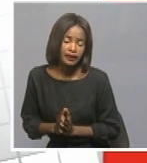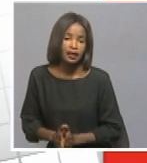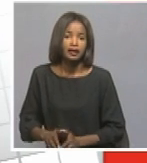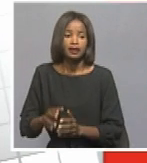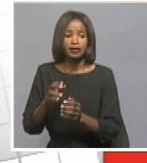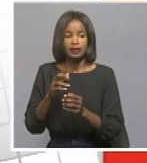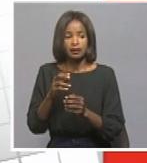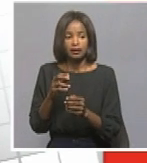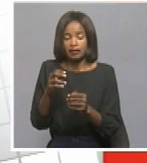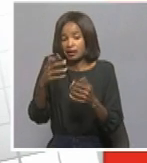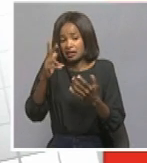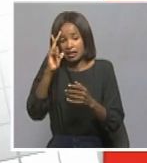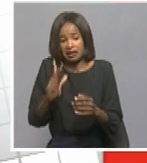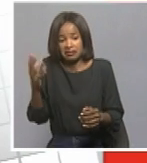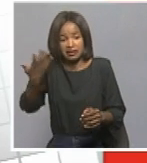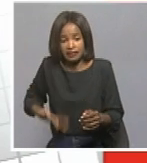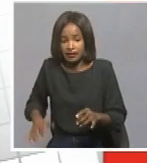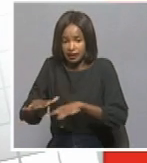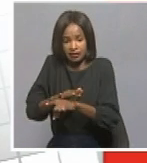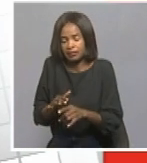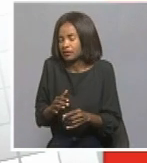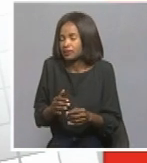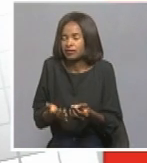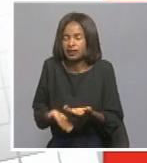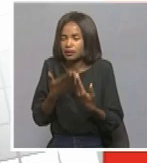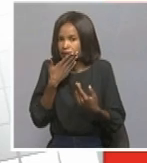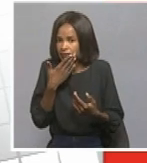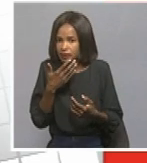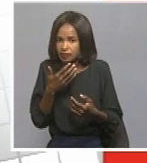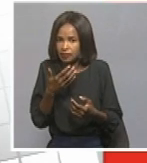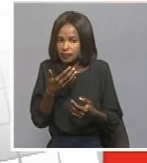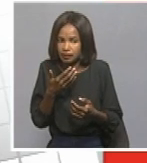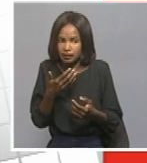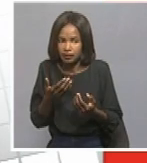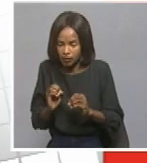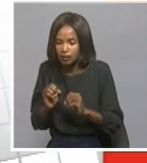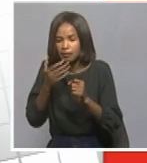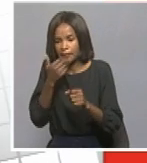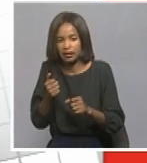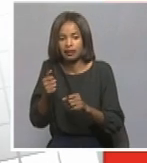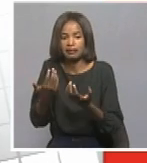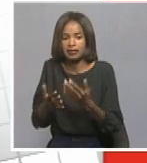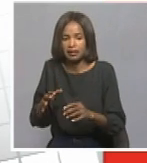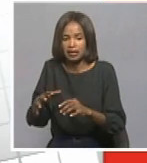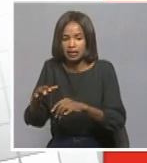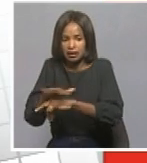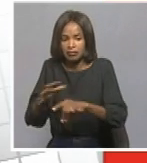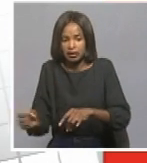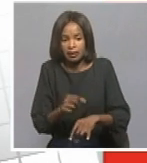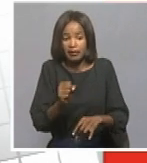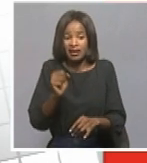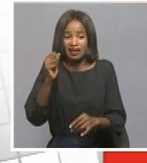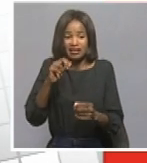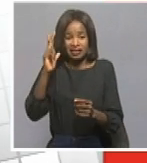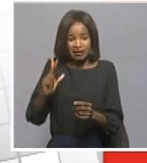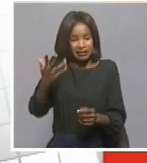it's no use leaving the animals in their homes. You know, then they might not feed them or they might throw them away or something. So when